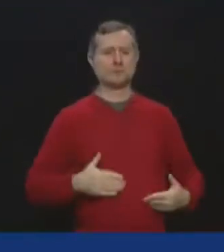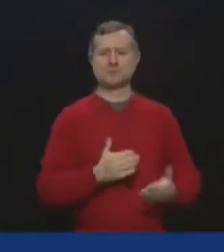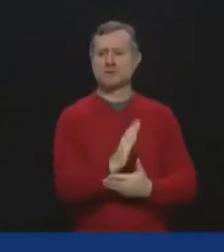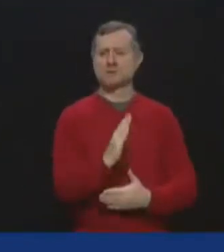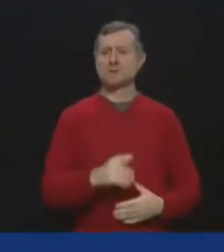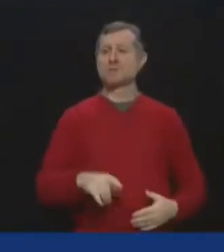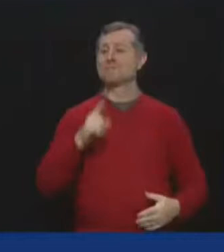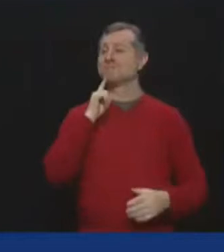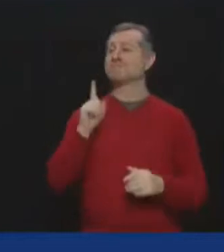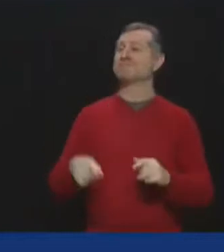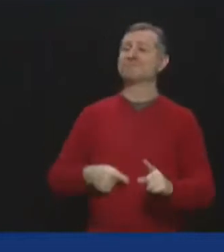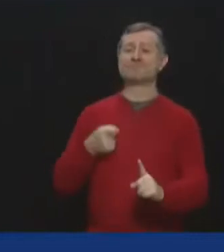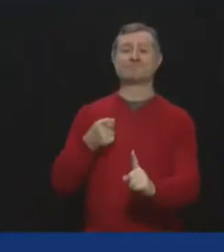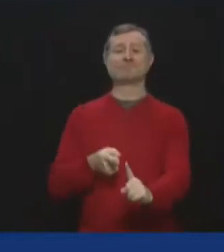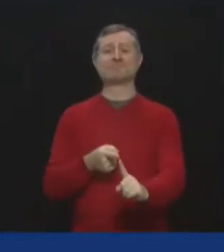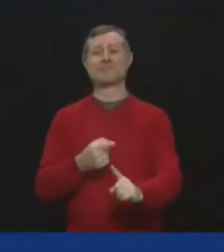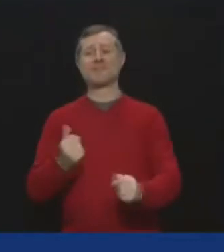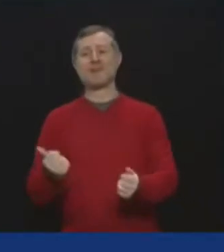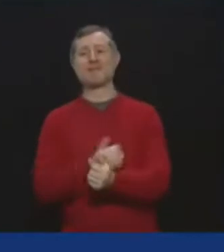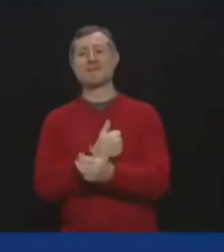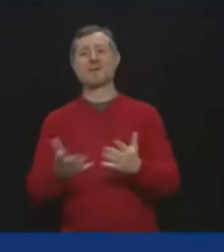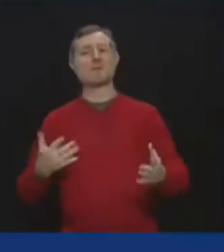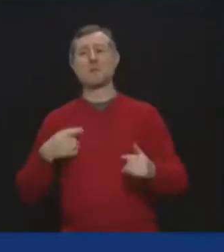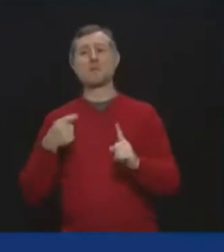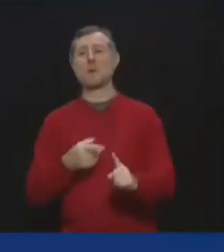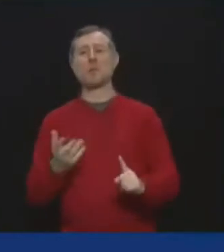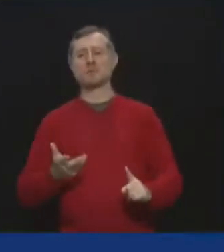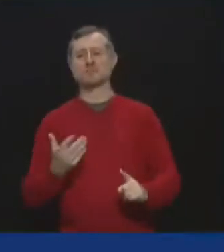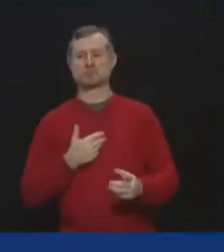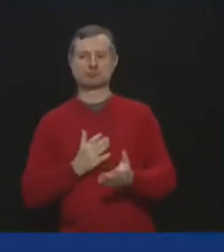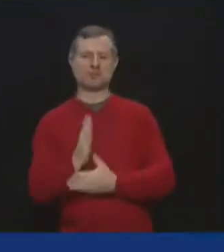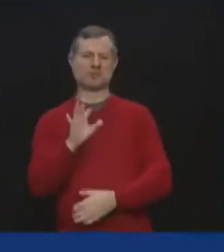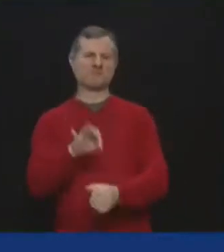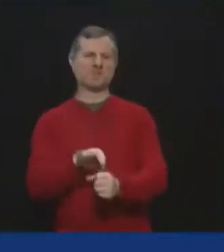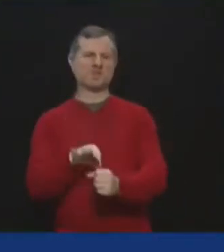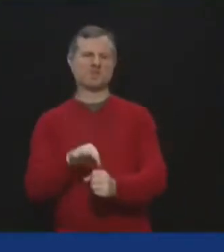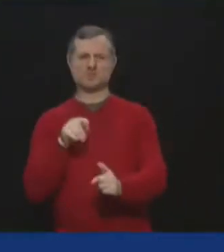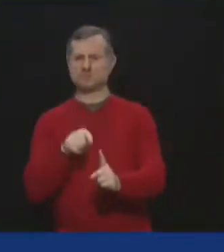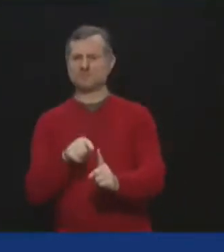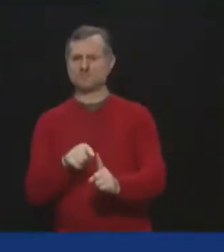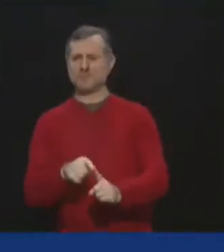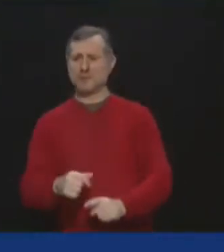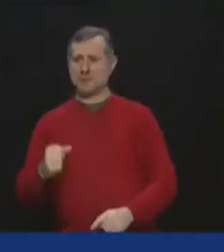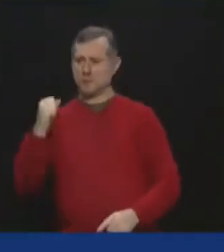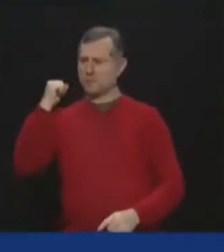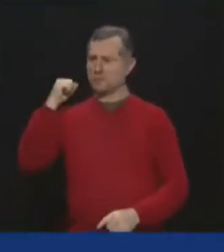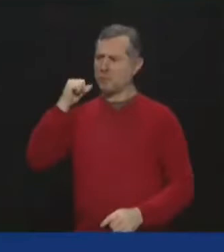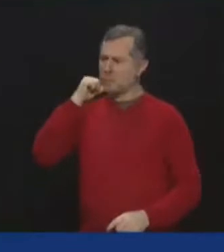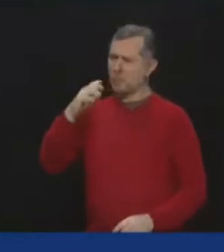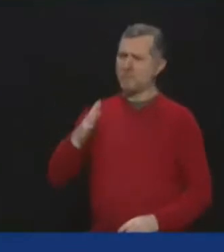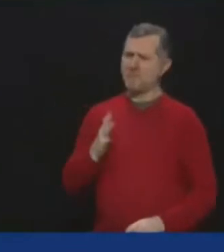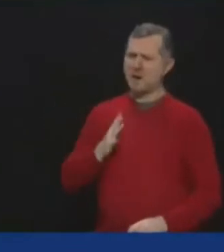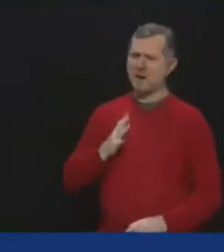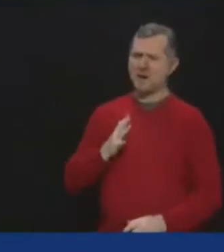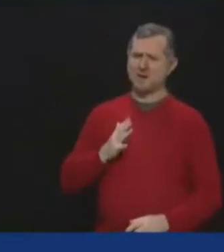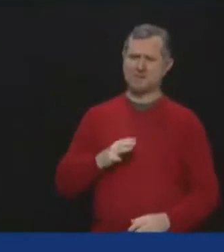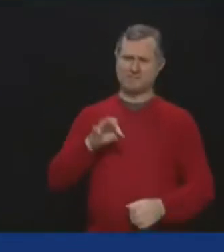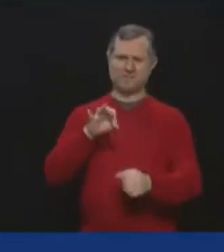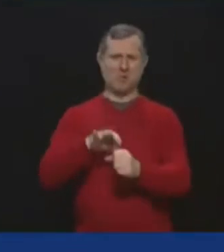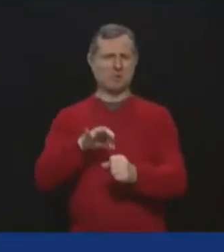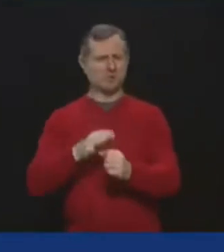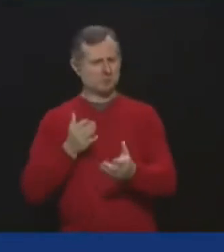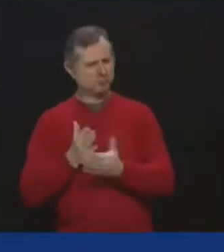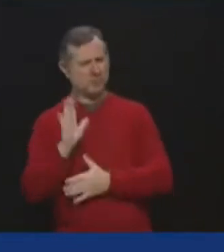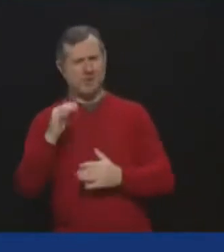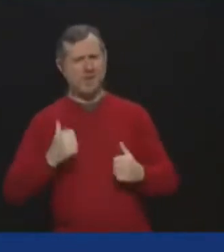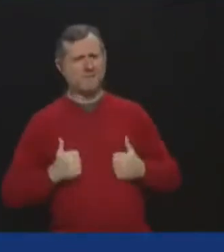the right to vote. Of all the rights which these ladies fought for, they gave their life. They